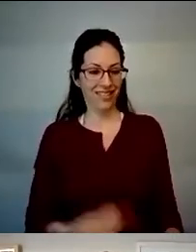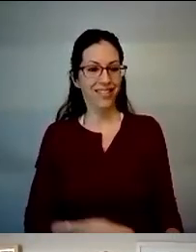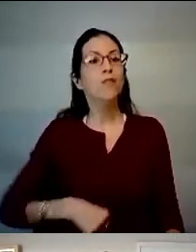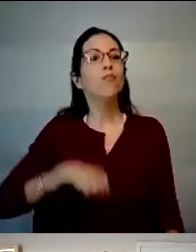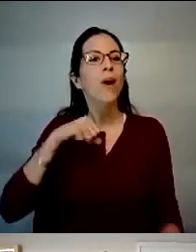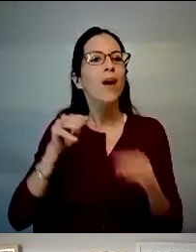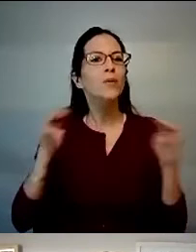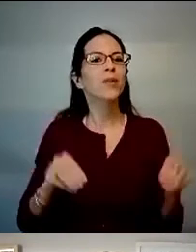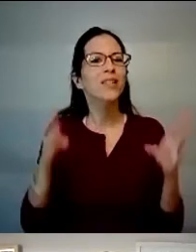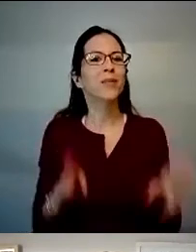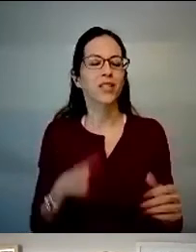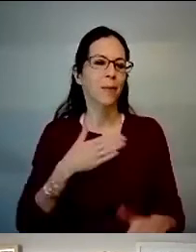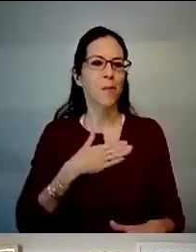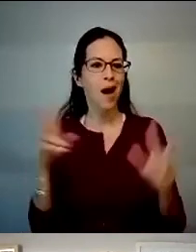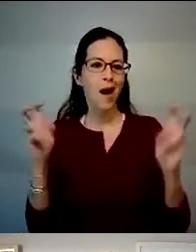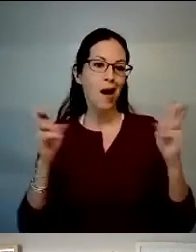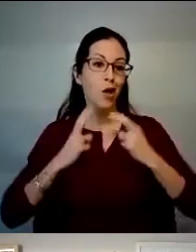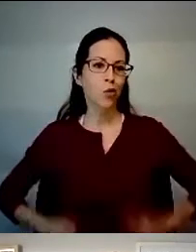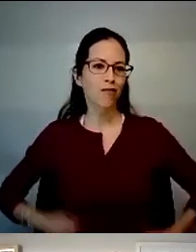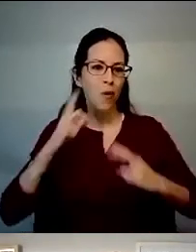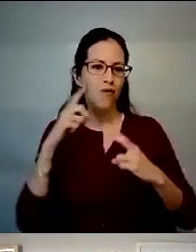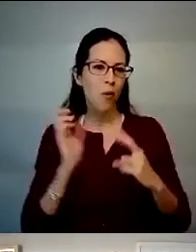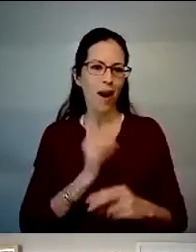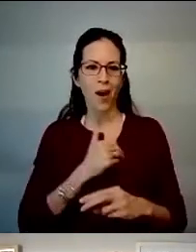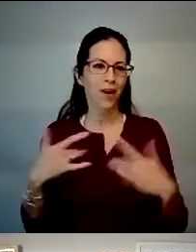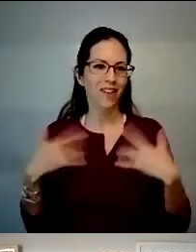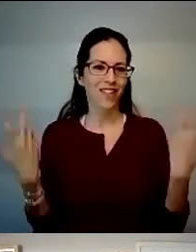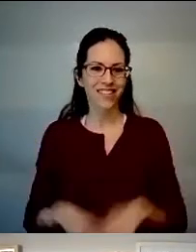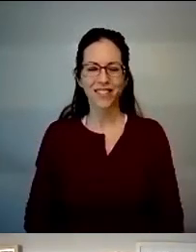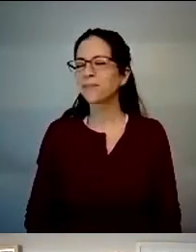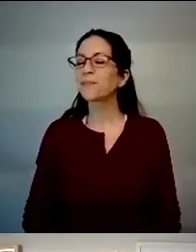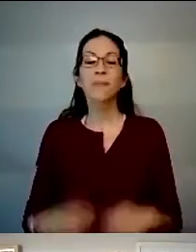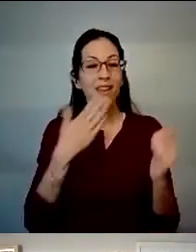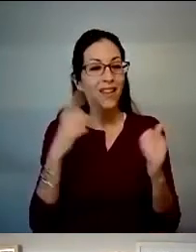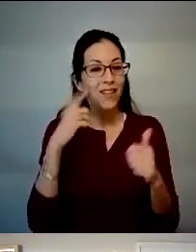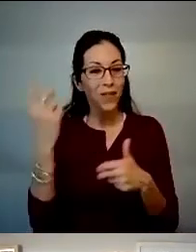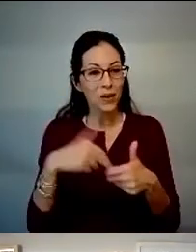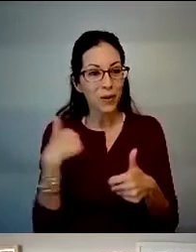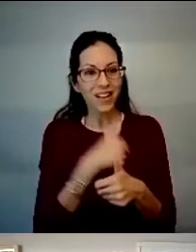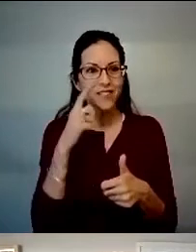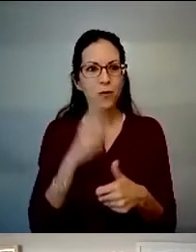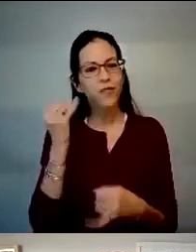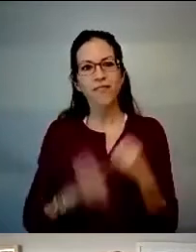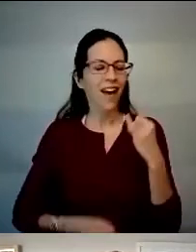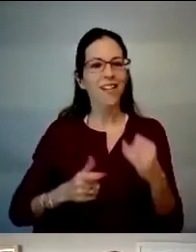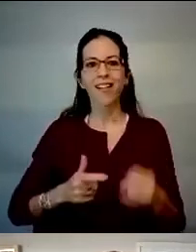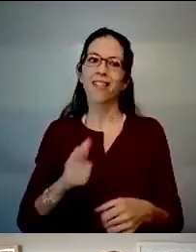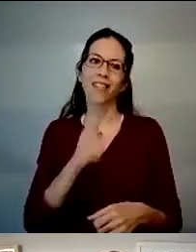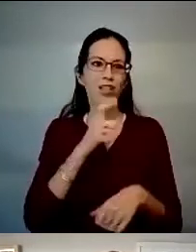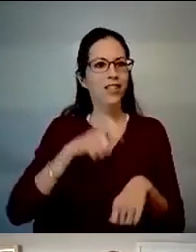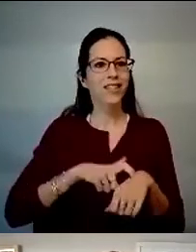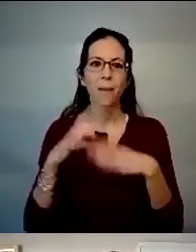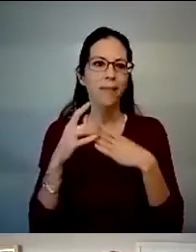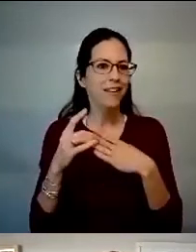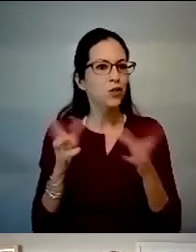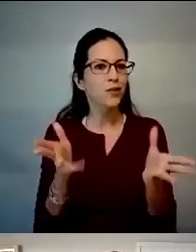events. Thank you for joining us for the final Lunchtime Leadership Chat today in the Mutual of America Museum Leadership